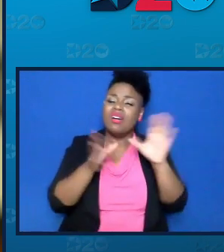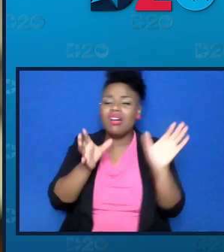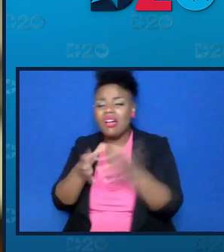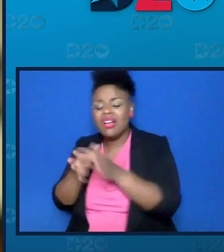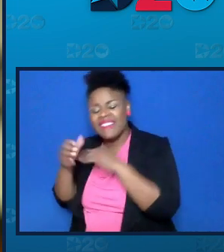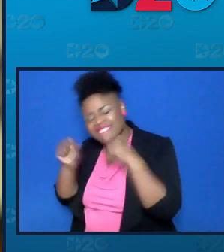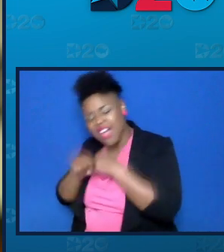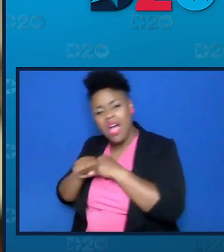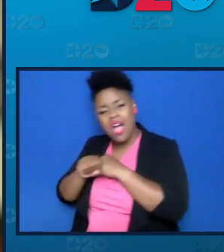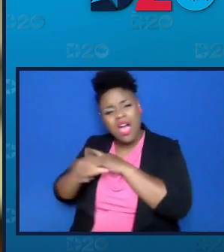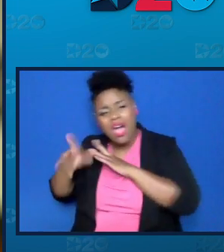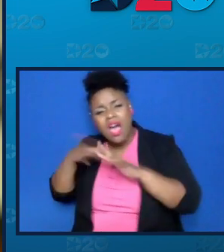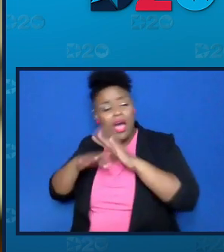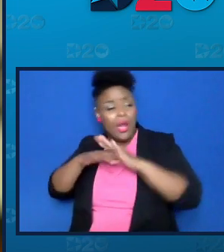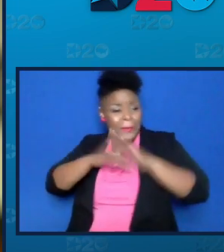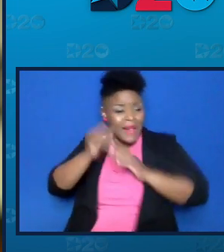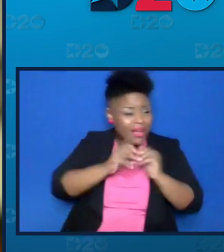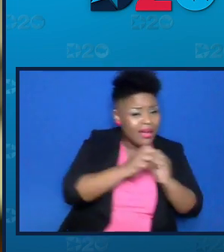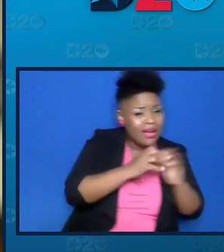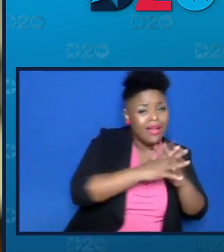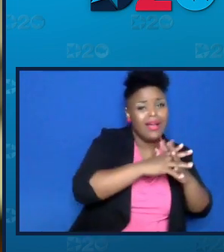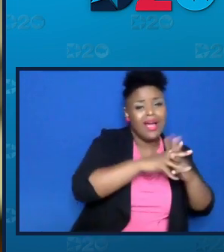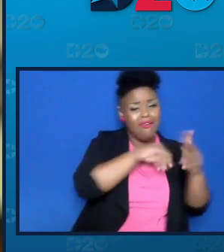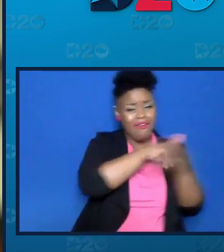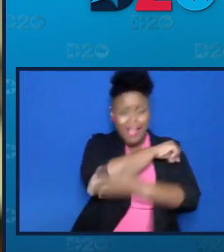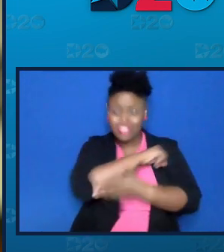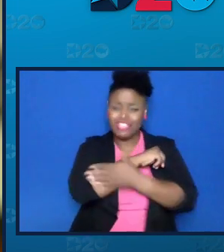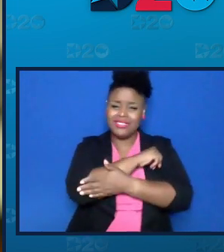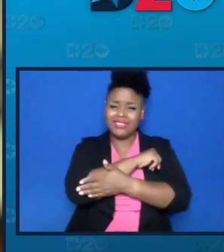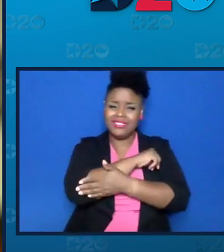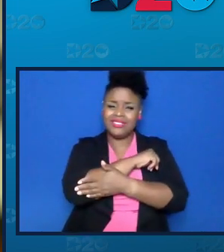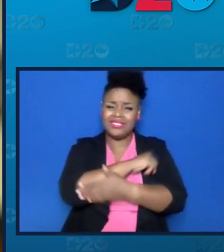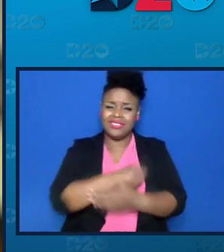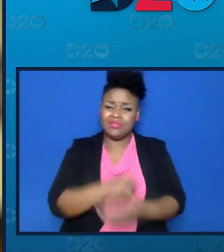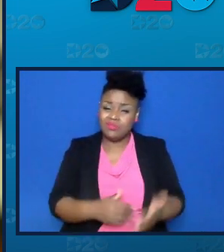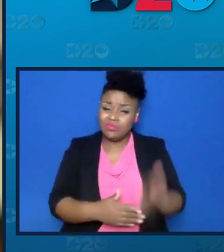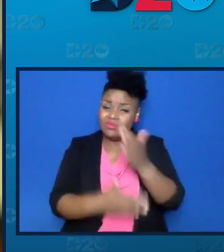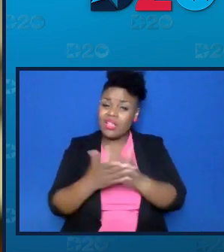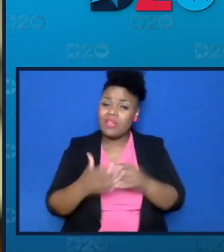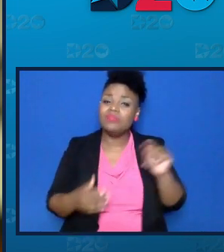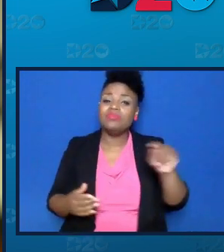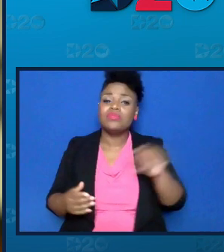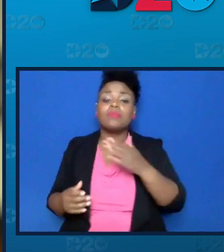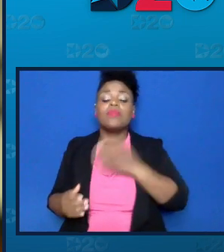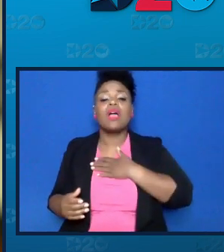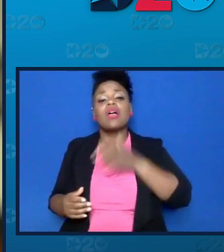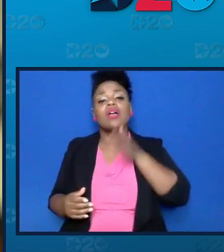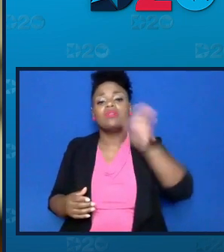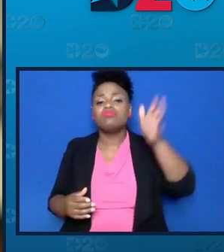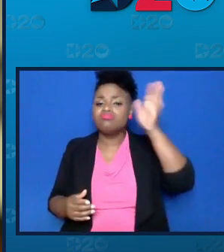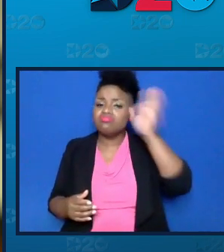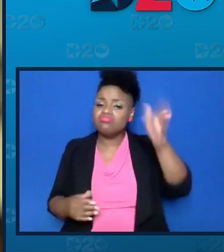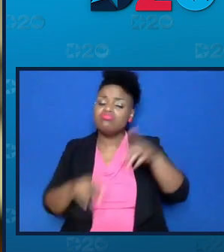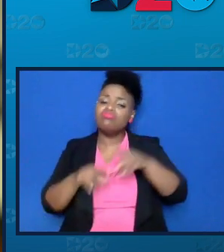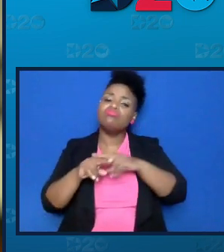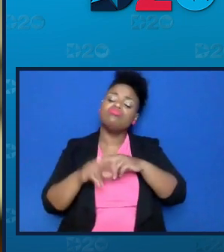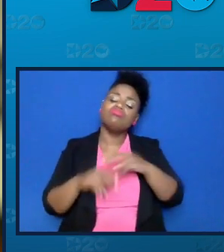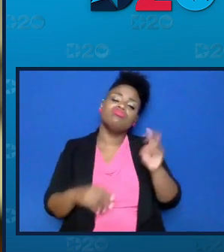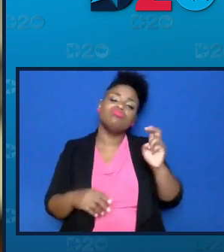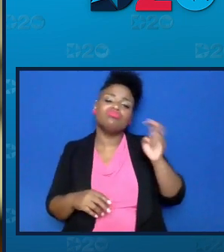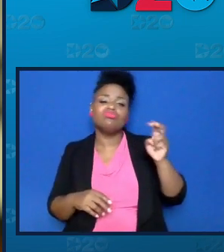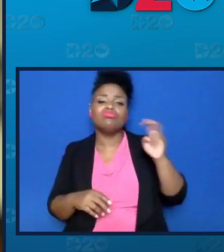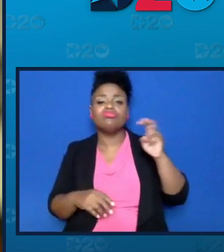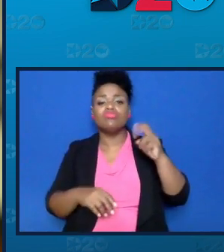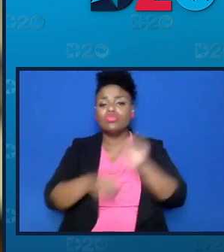country. There were those like my Laguna grandparents who worked on our country's railroad, and those like my mother,